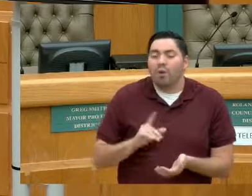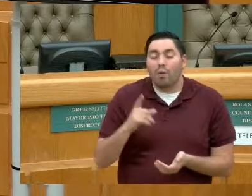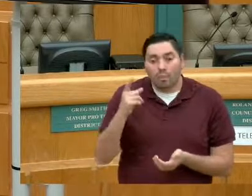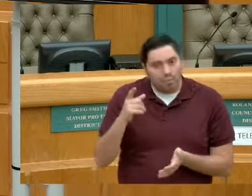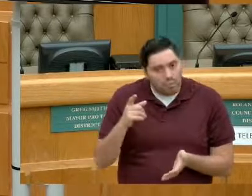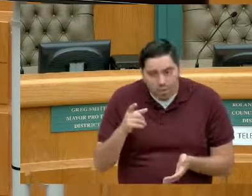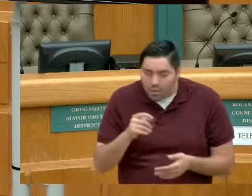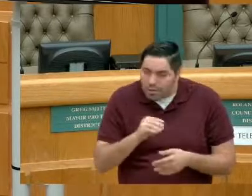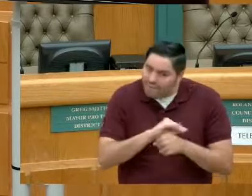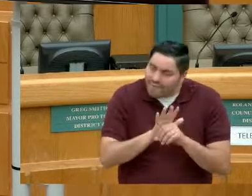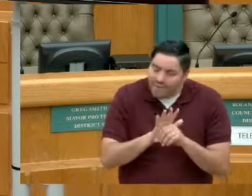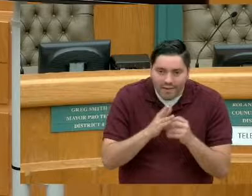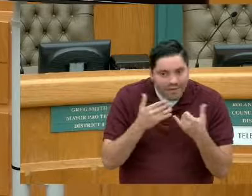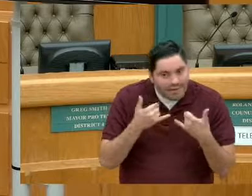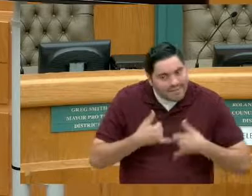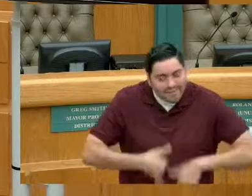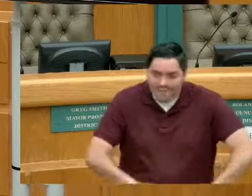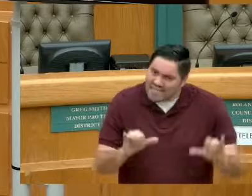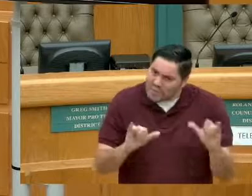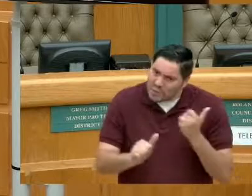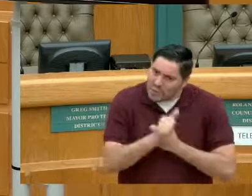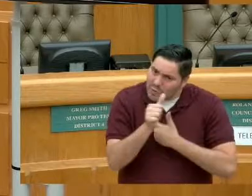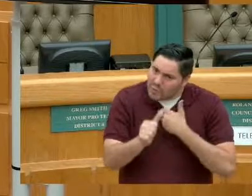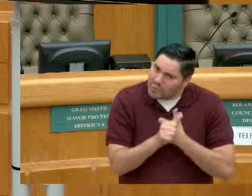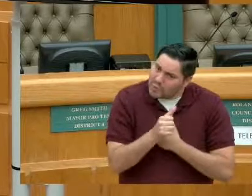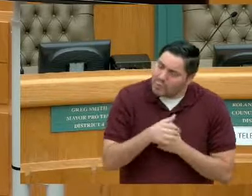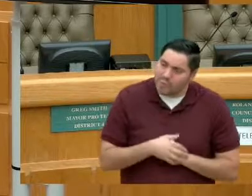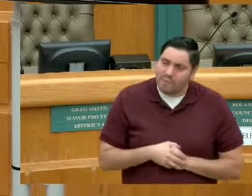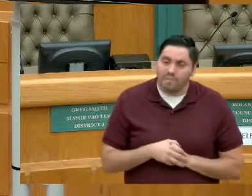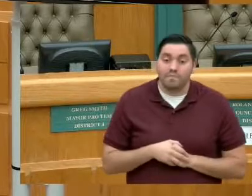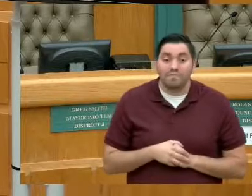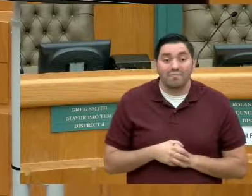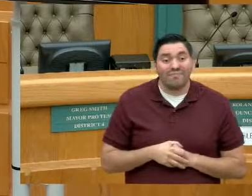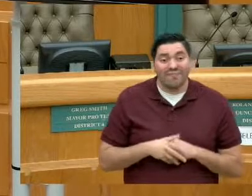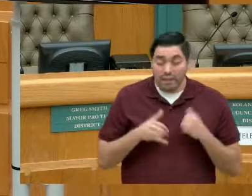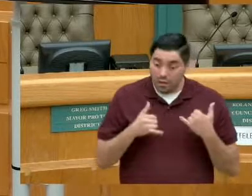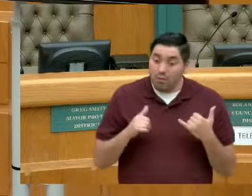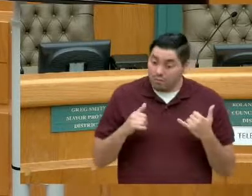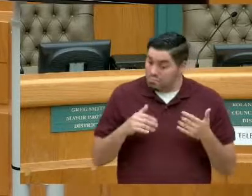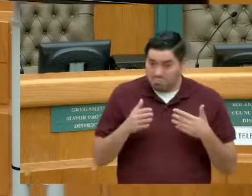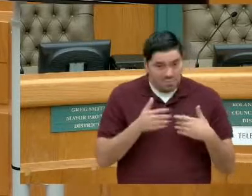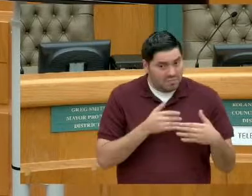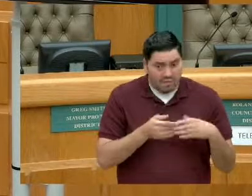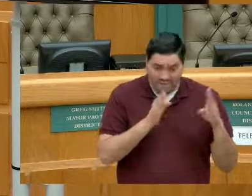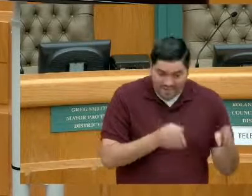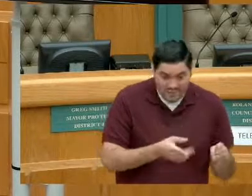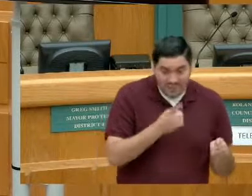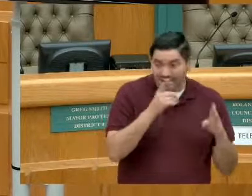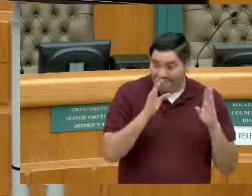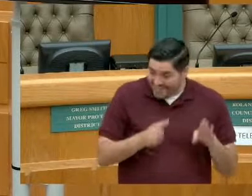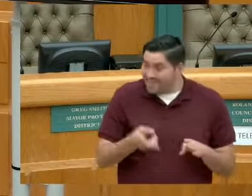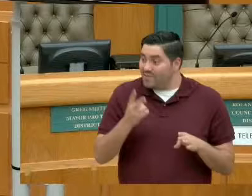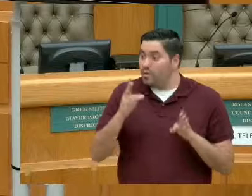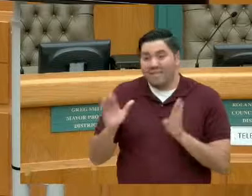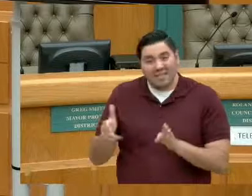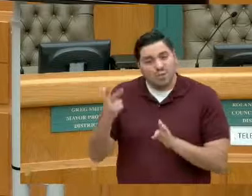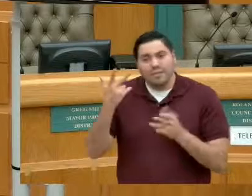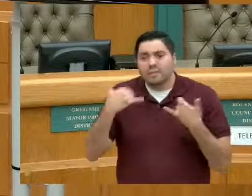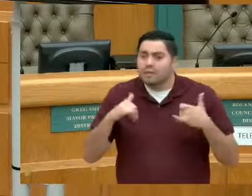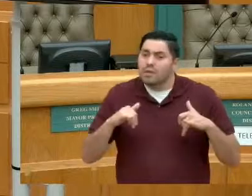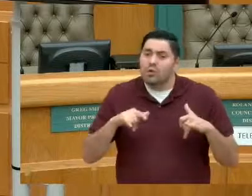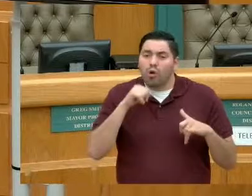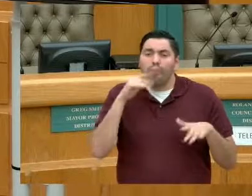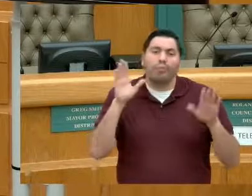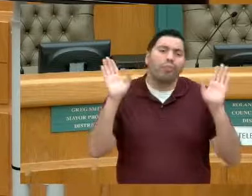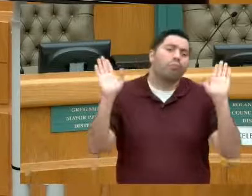active. So I would ask you, as we recover, as we come into our phases, don't lose